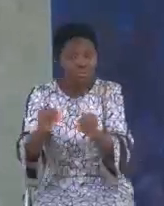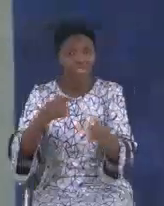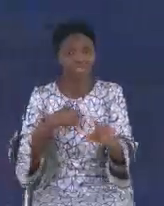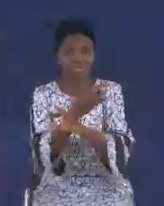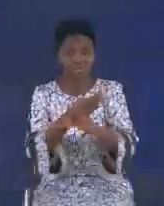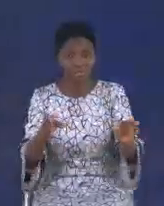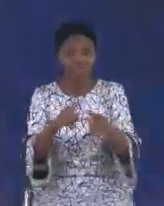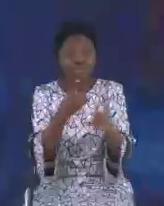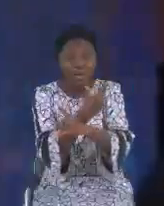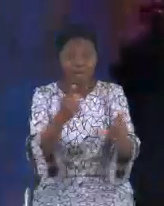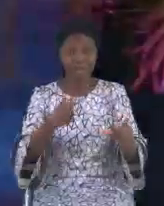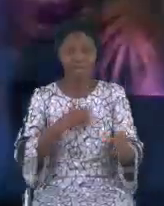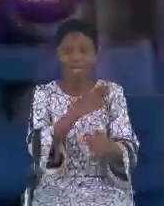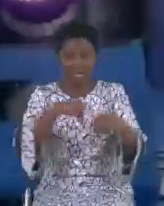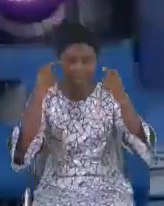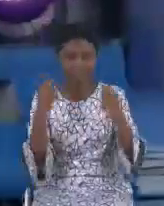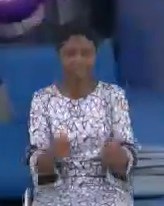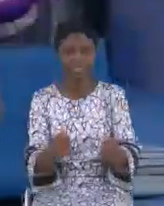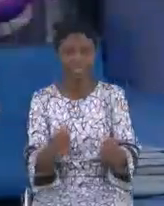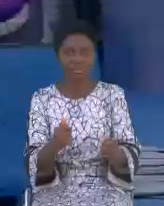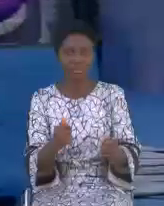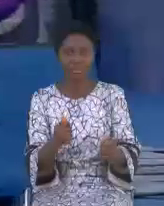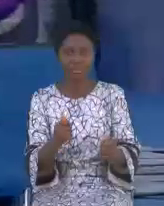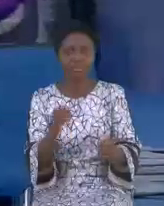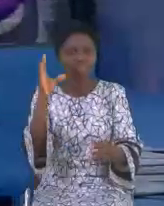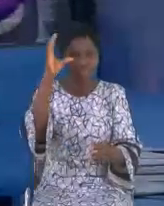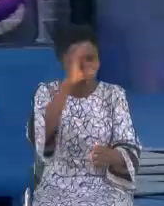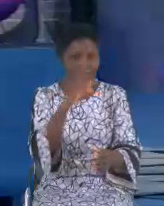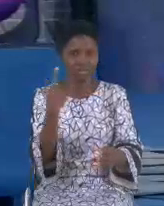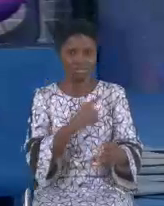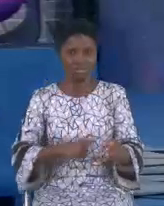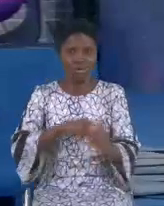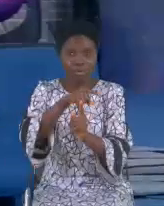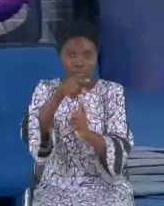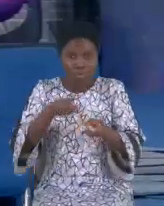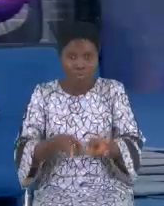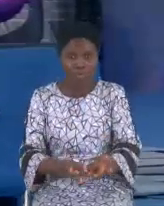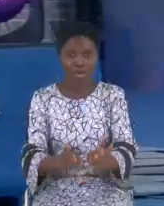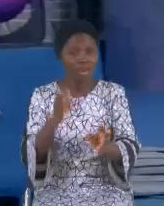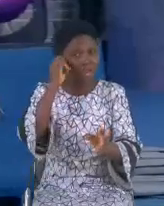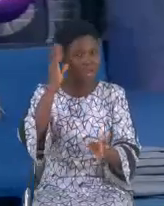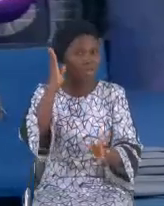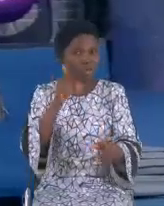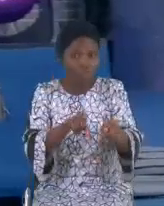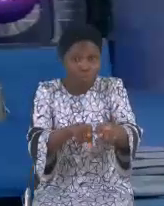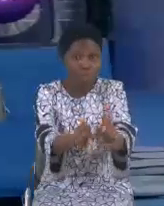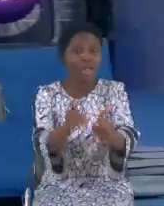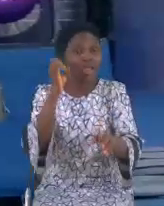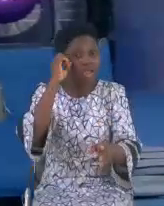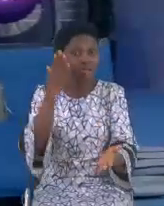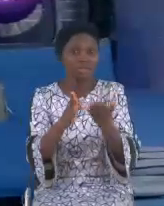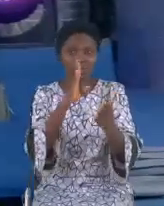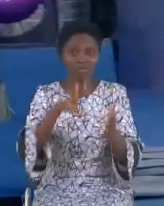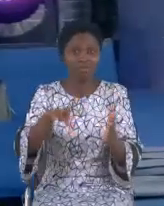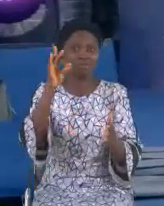and immediately seek the Lord while he may be found. Call ye upon him while he is near.